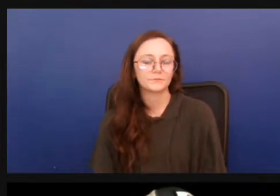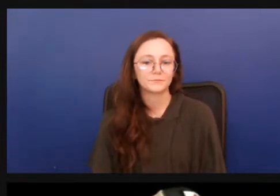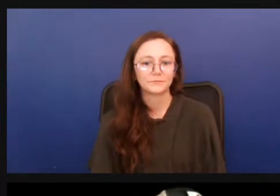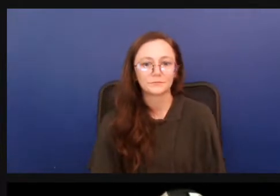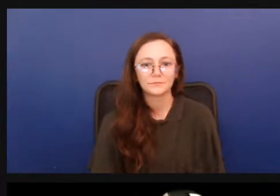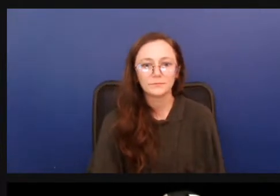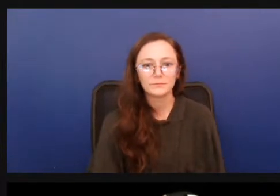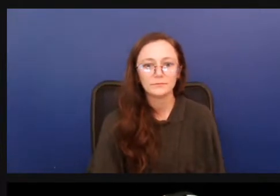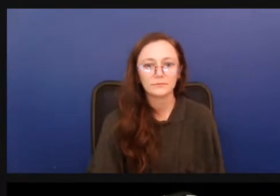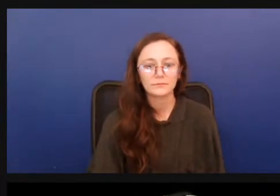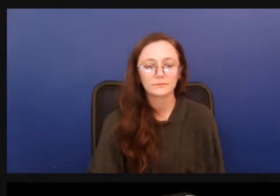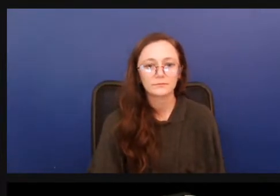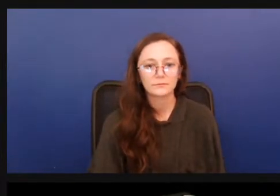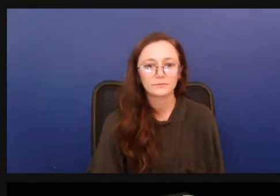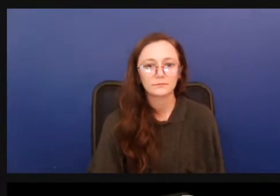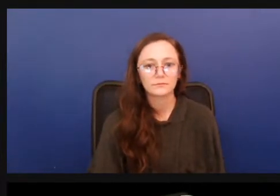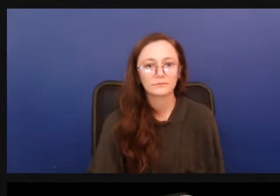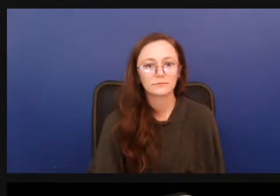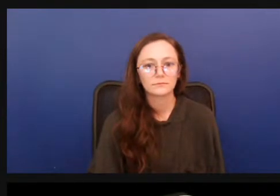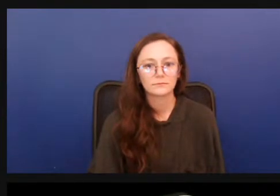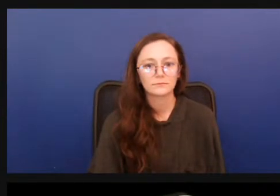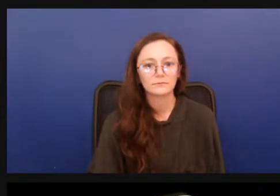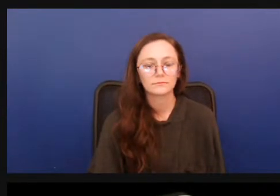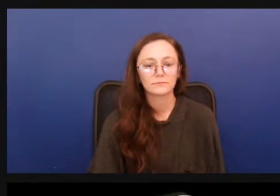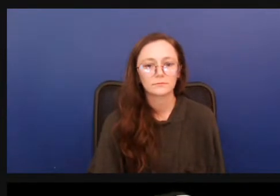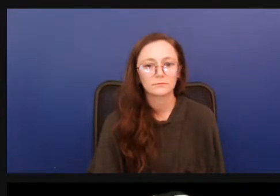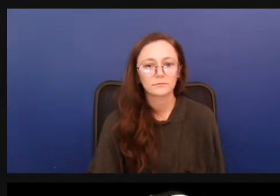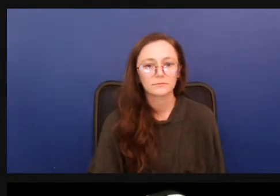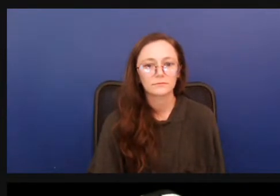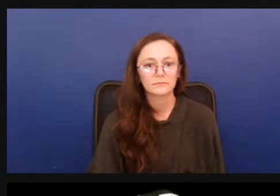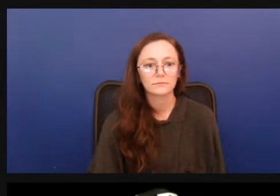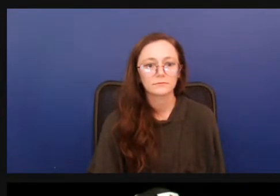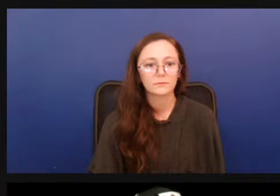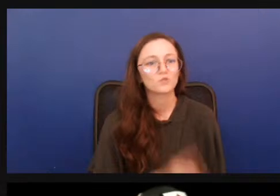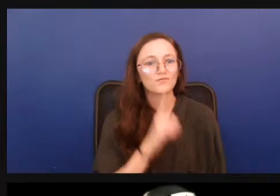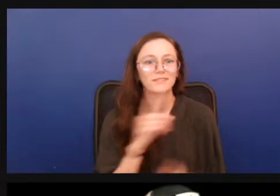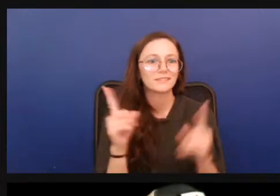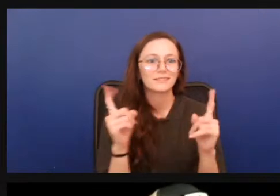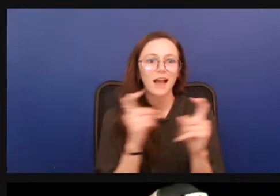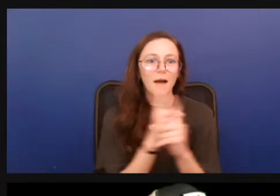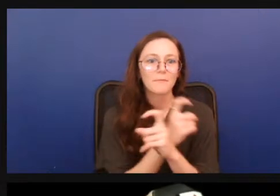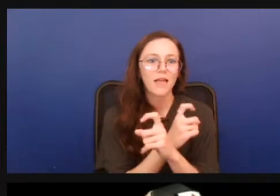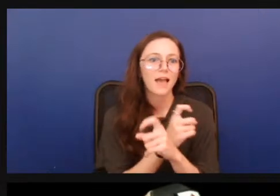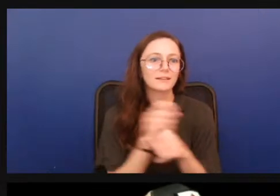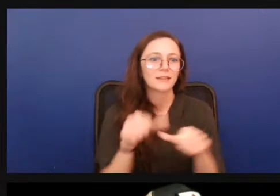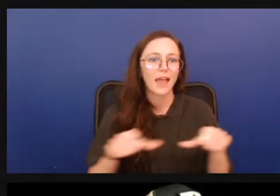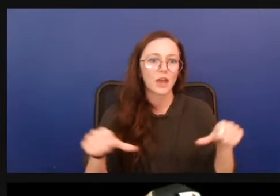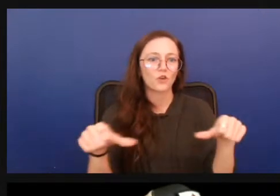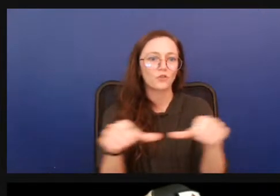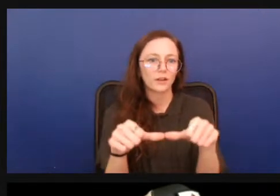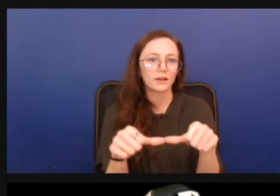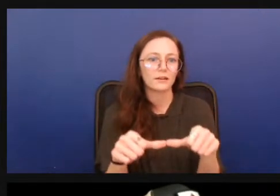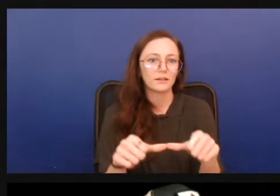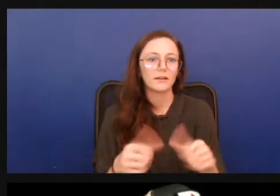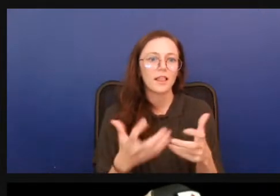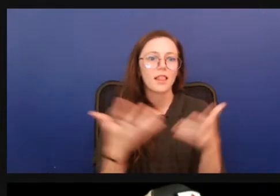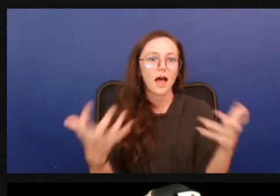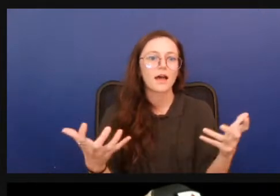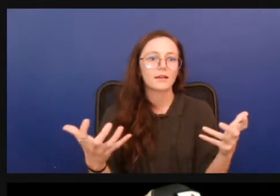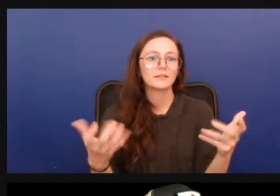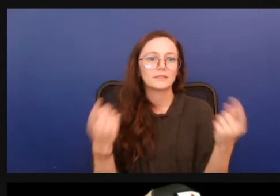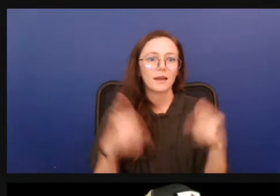but we're further up from that. So very complicated area going on through here. And